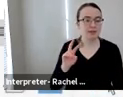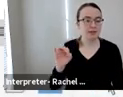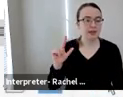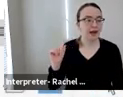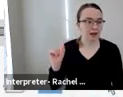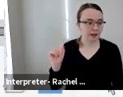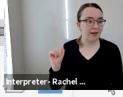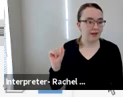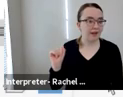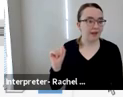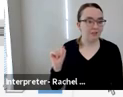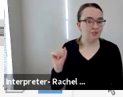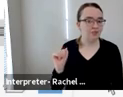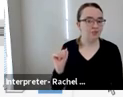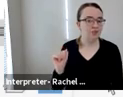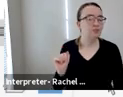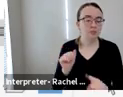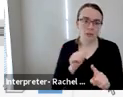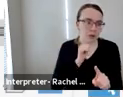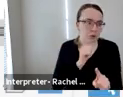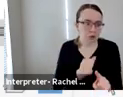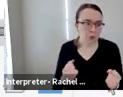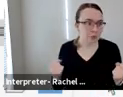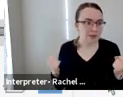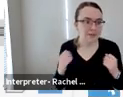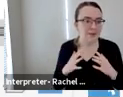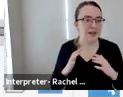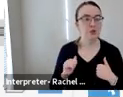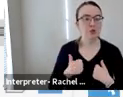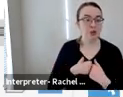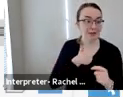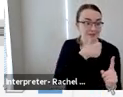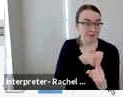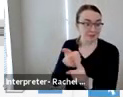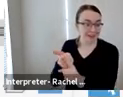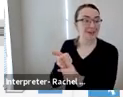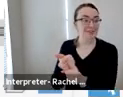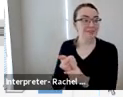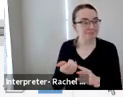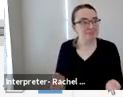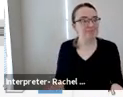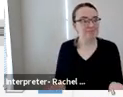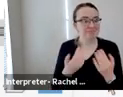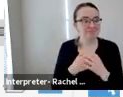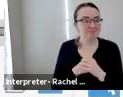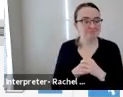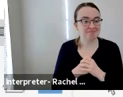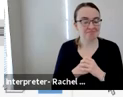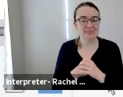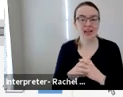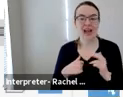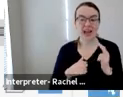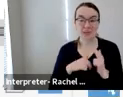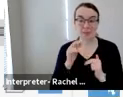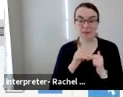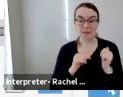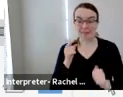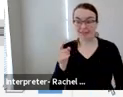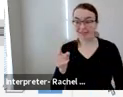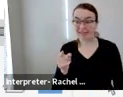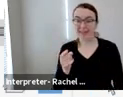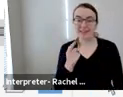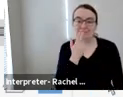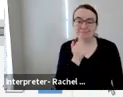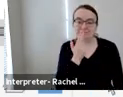so don't be afraid to challenge yourself, right? So I built this little